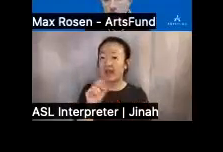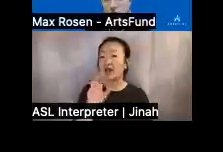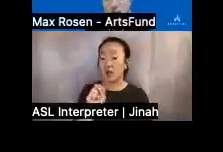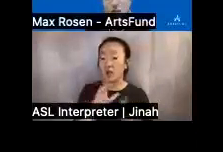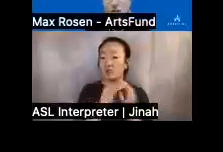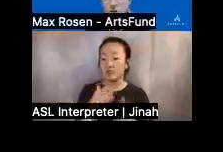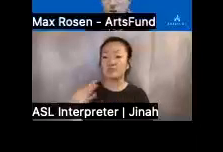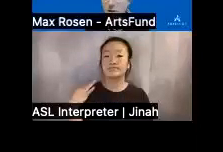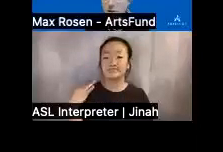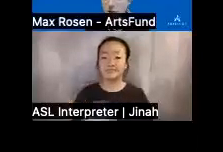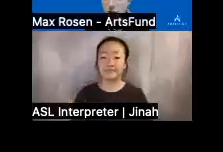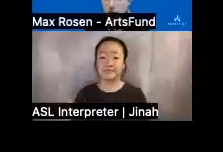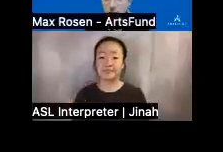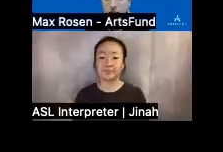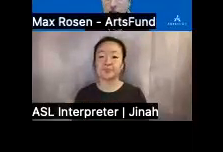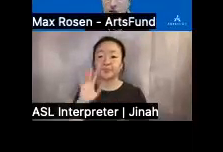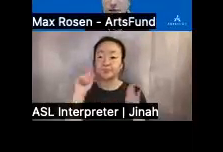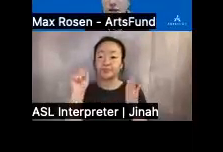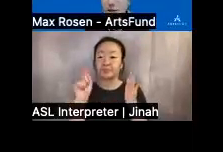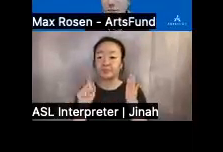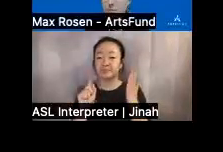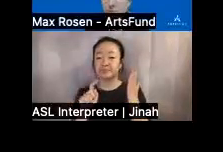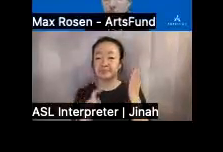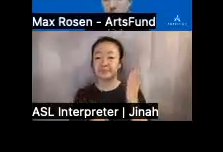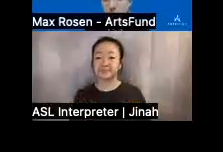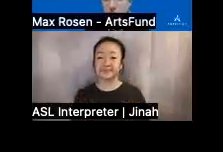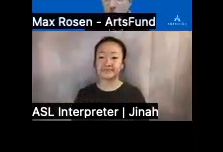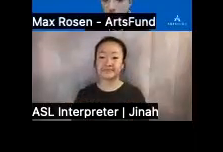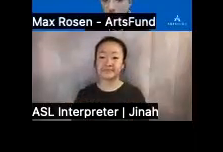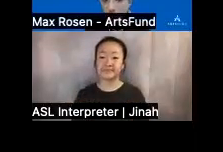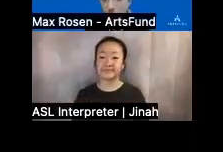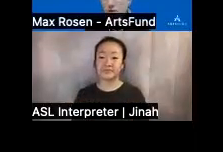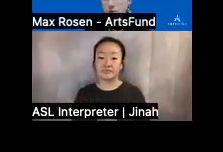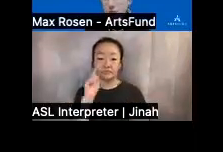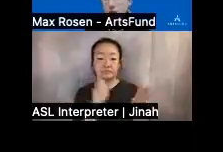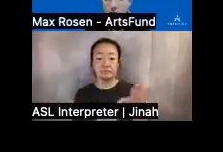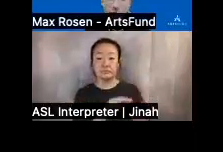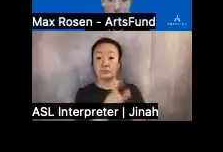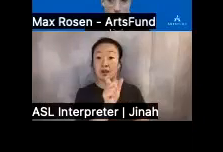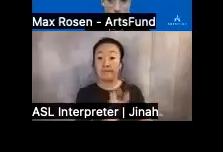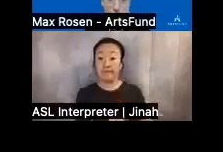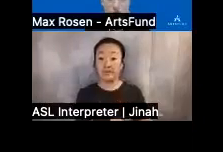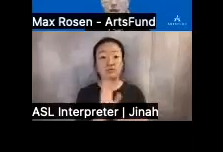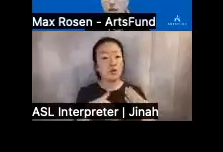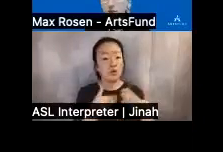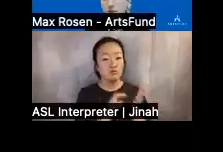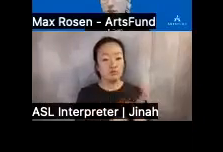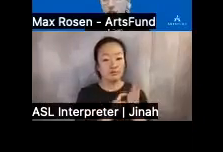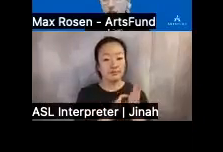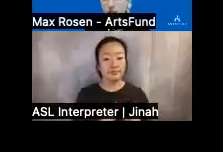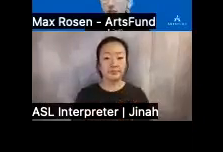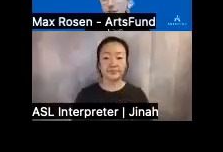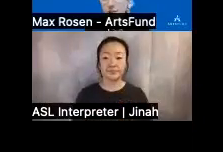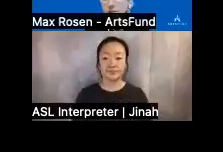volunteers. So I'll scroll down a bit. Please note that all fields in this form are required and enter